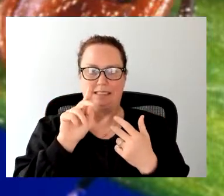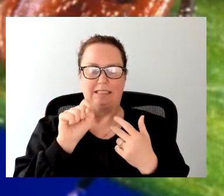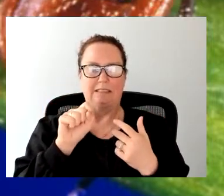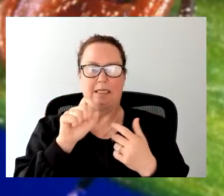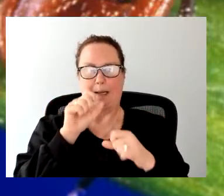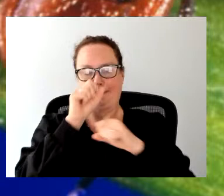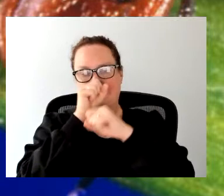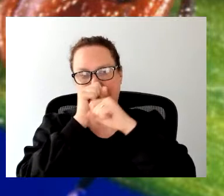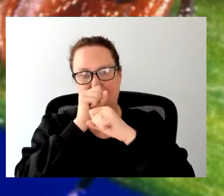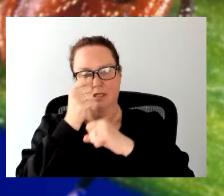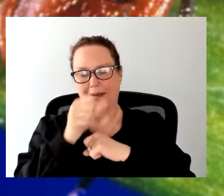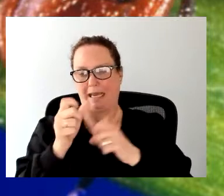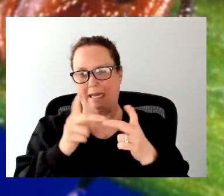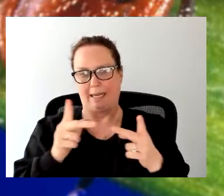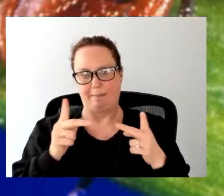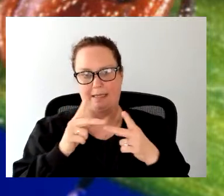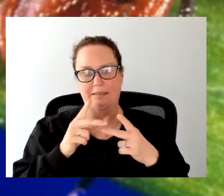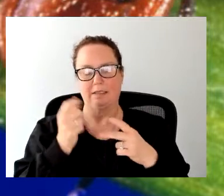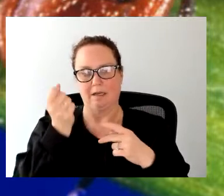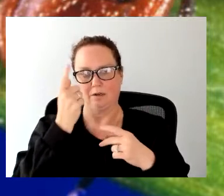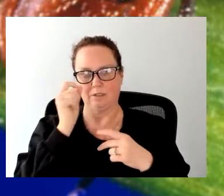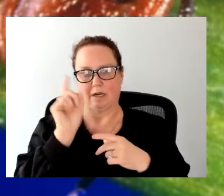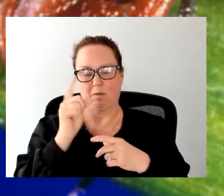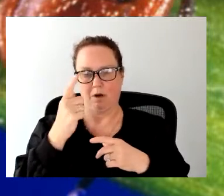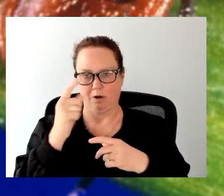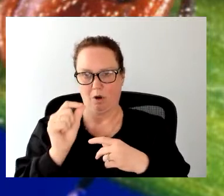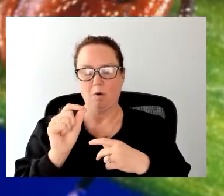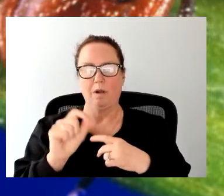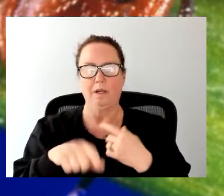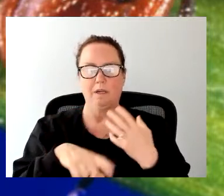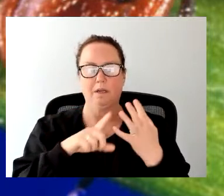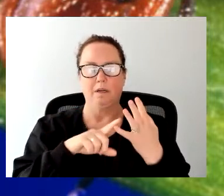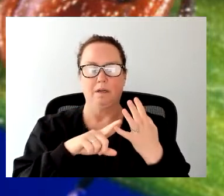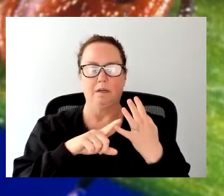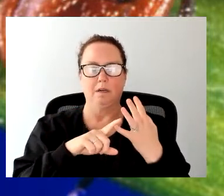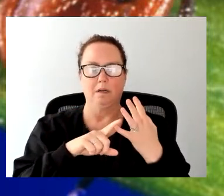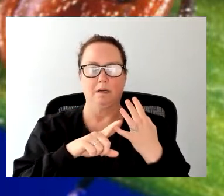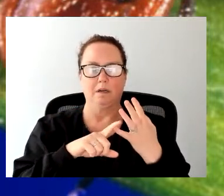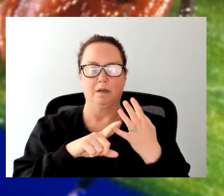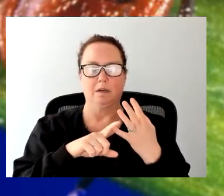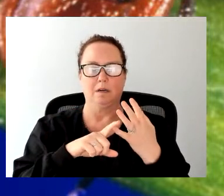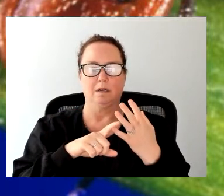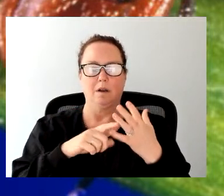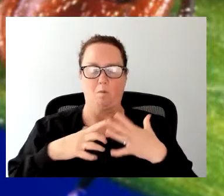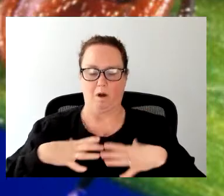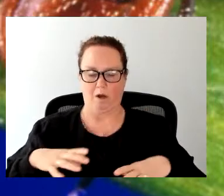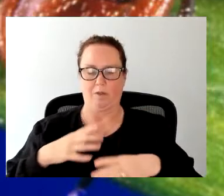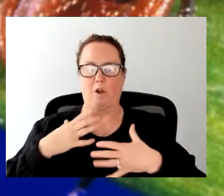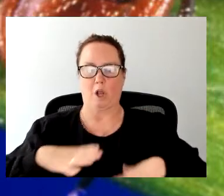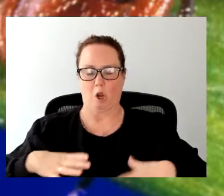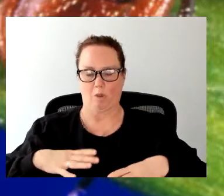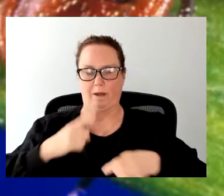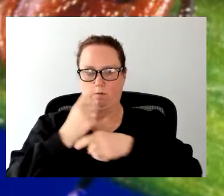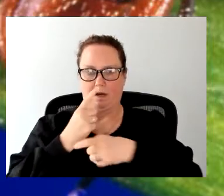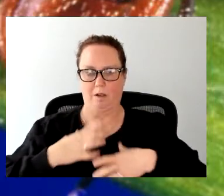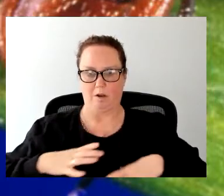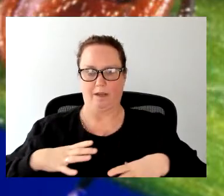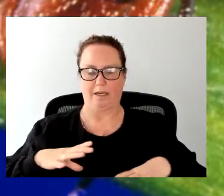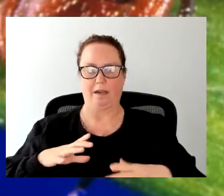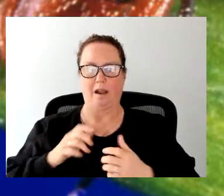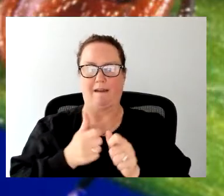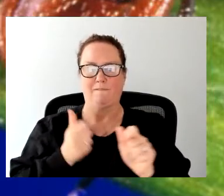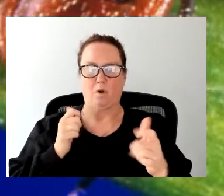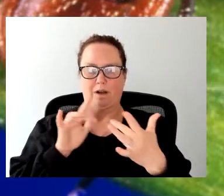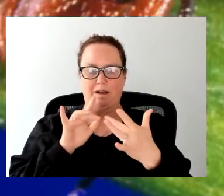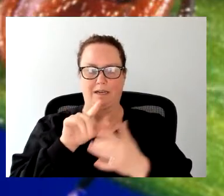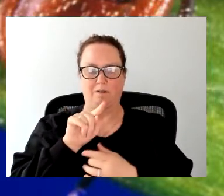be anywhere. So understand where you're going to be, wear the proper clothing and gear. Try to avoid contact with the ticks,